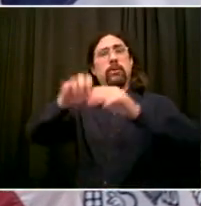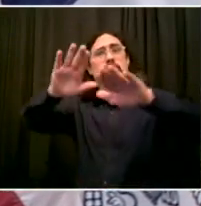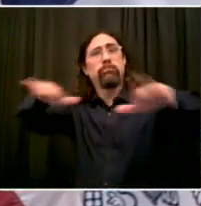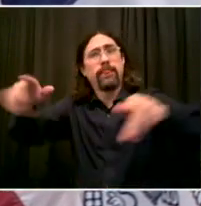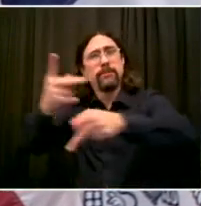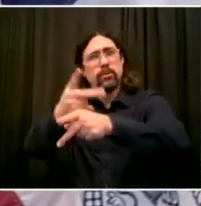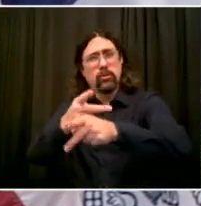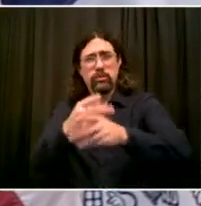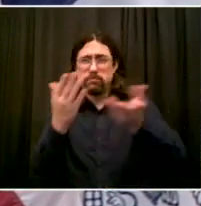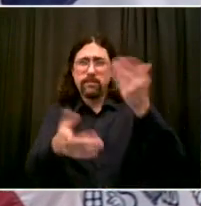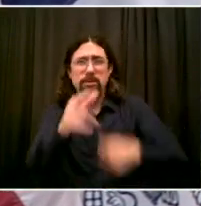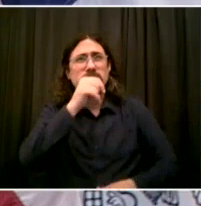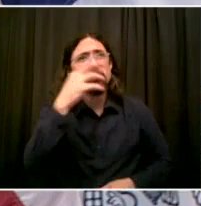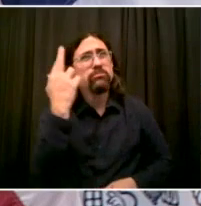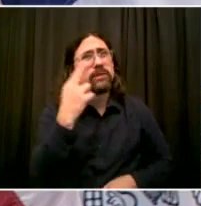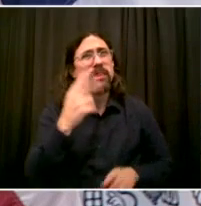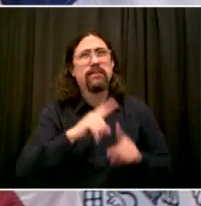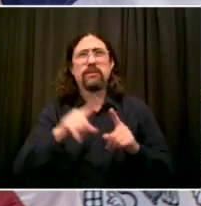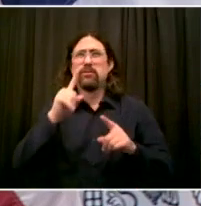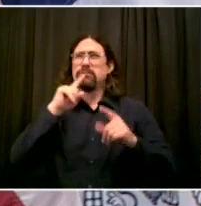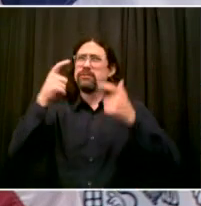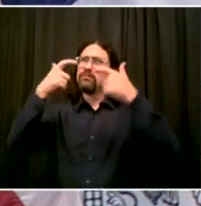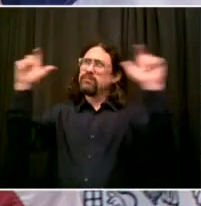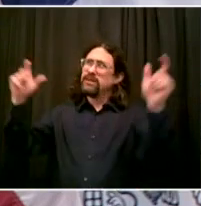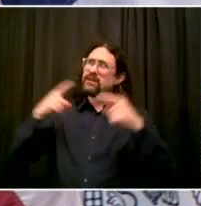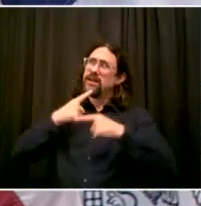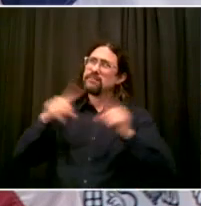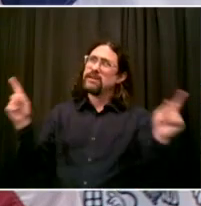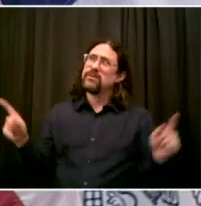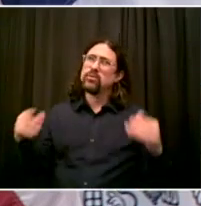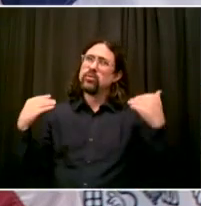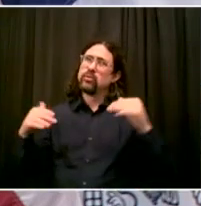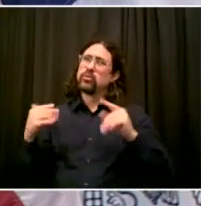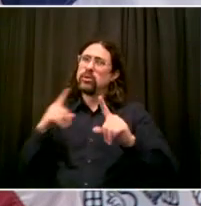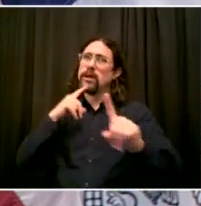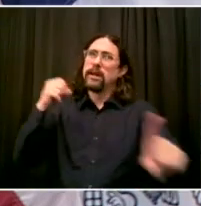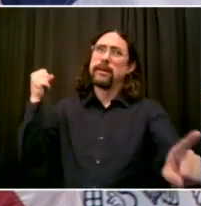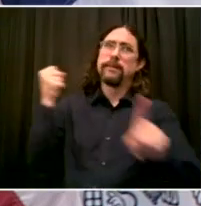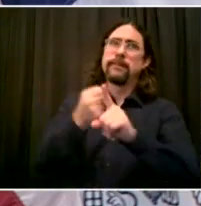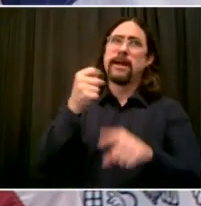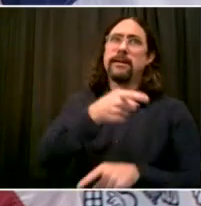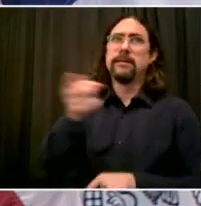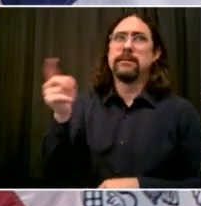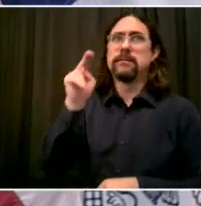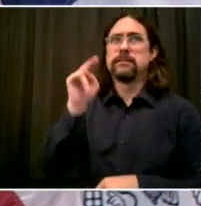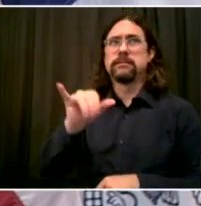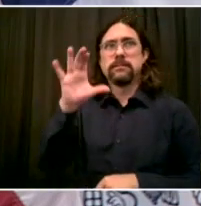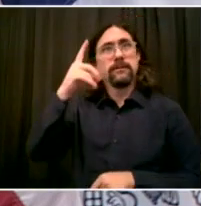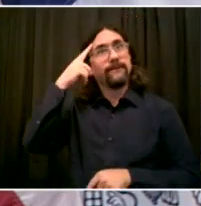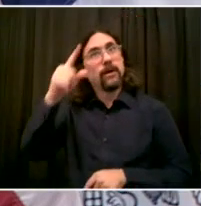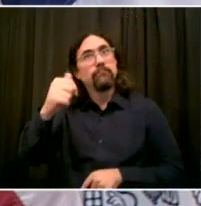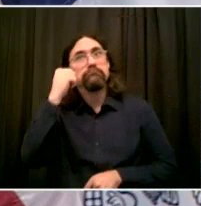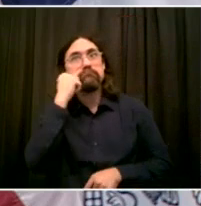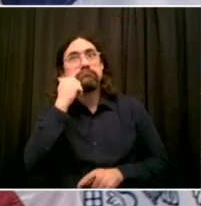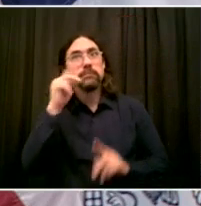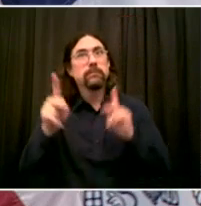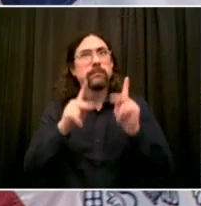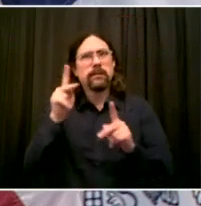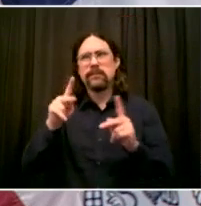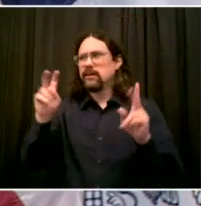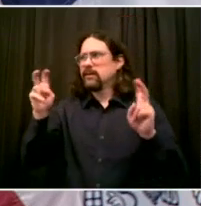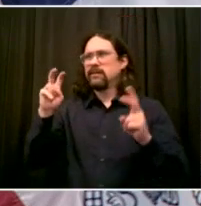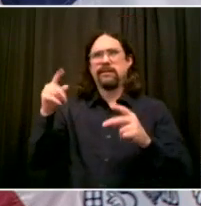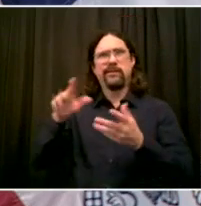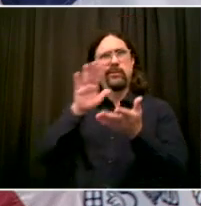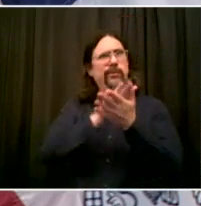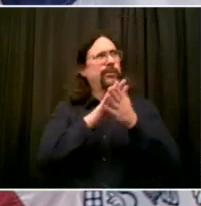the people of this city, for the lives of everyday people. And I keep bringing things back to the lives